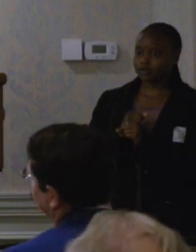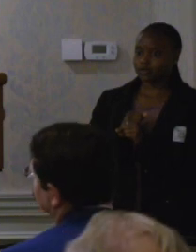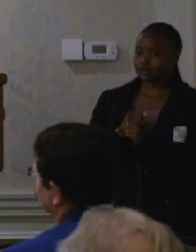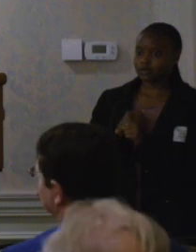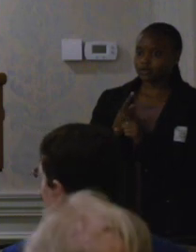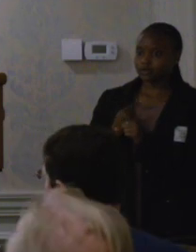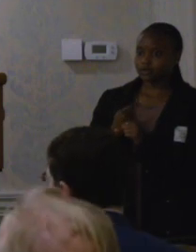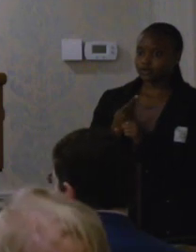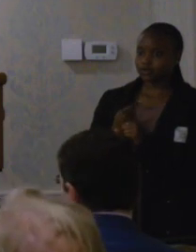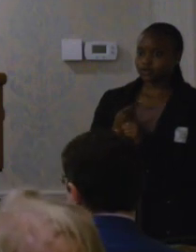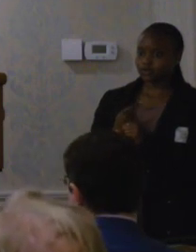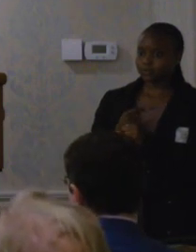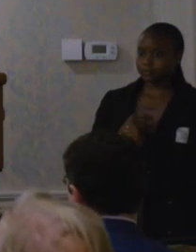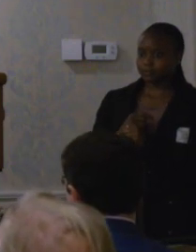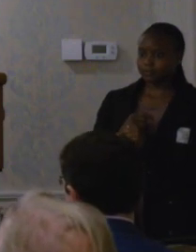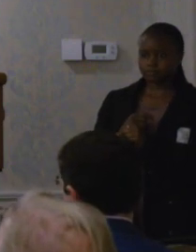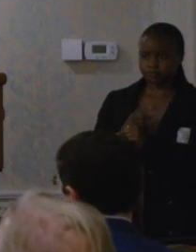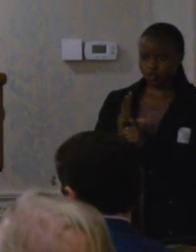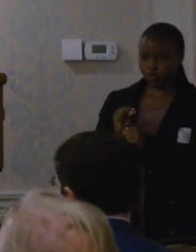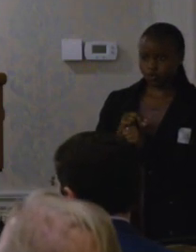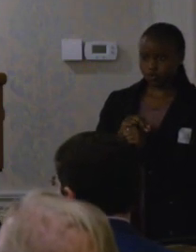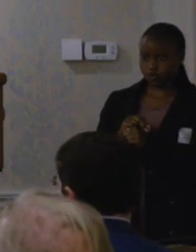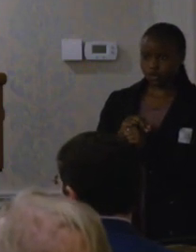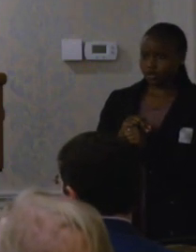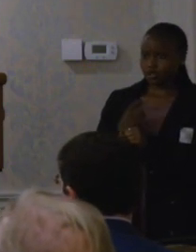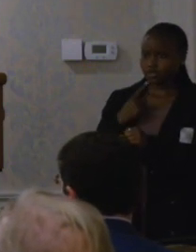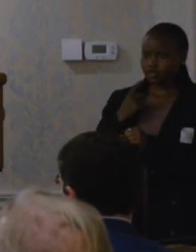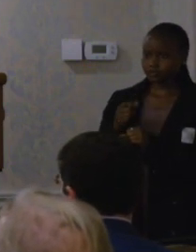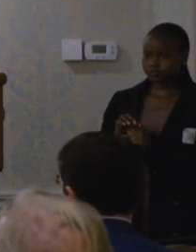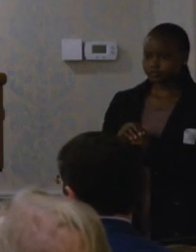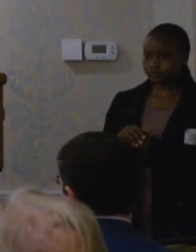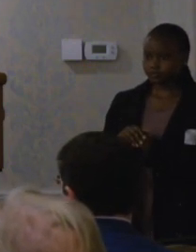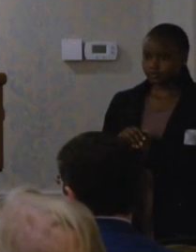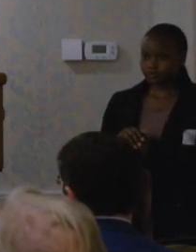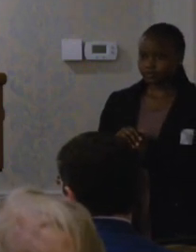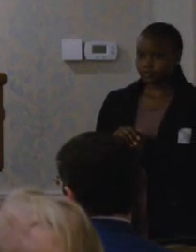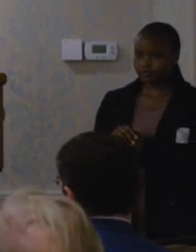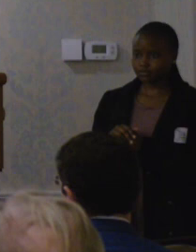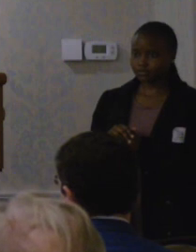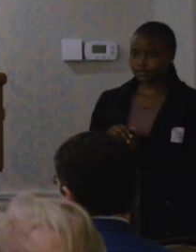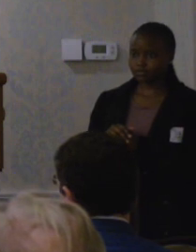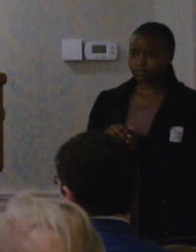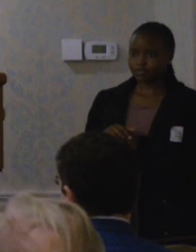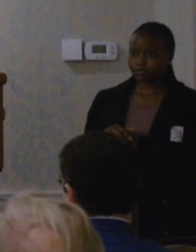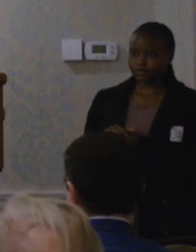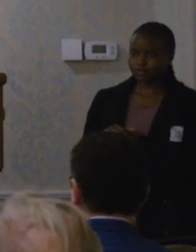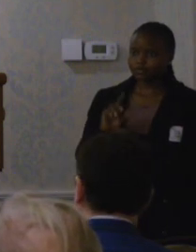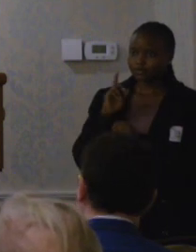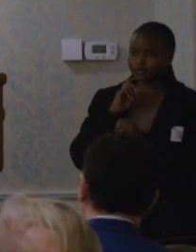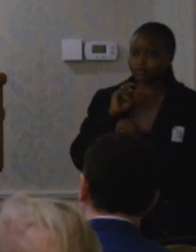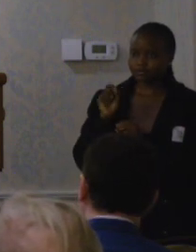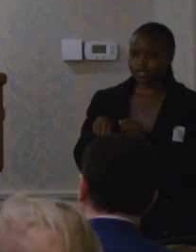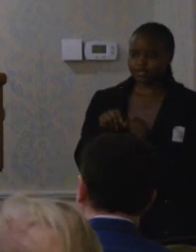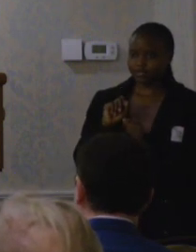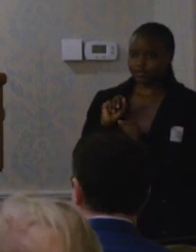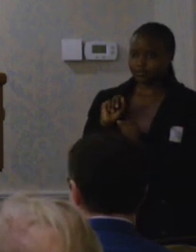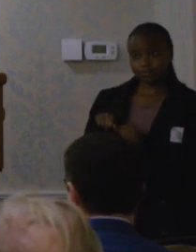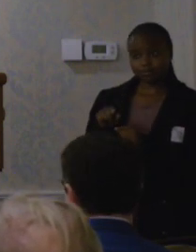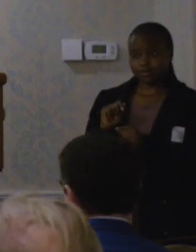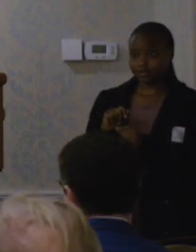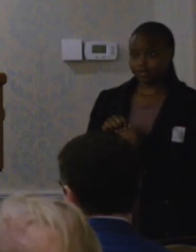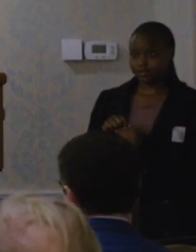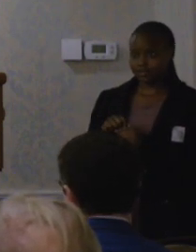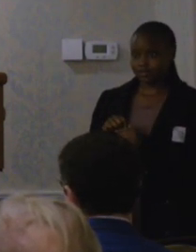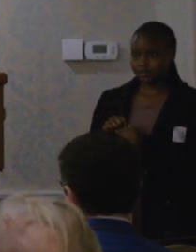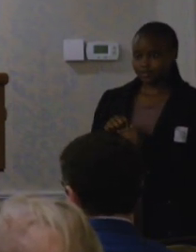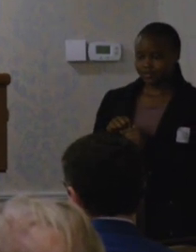was really to look into best practices, to share from each other's knowledge and experience on this. So